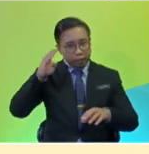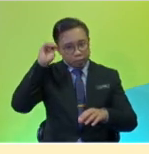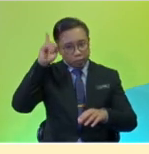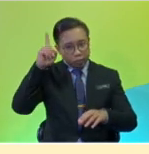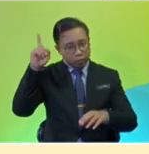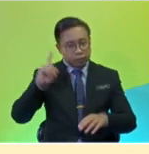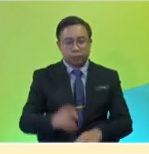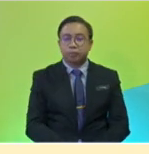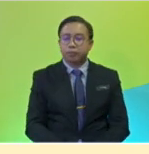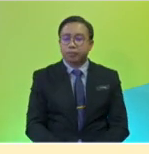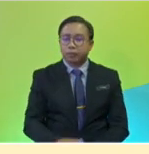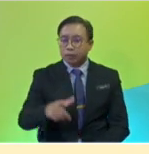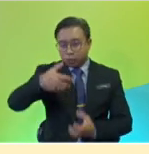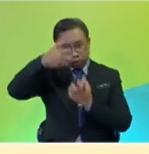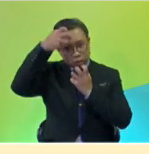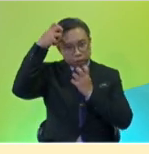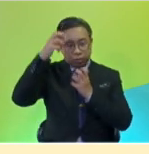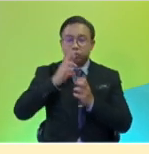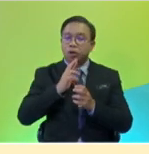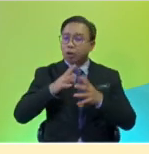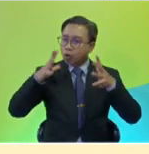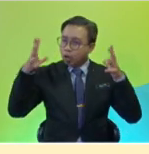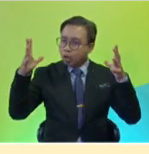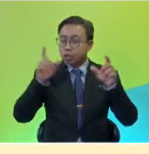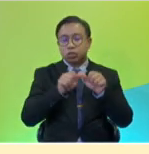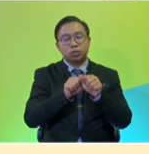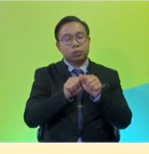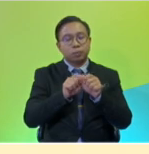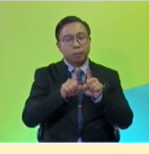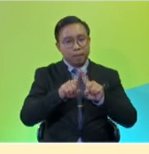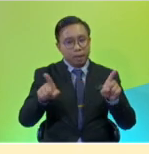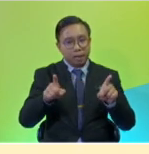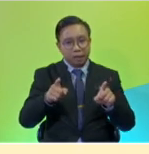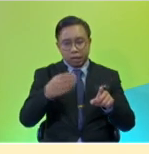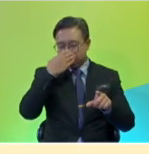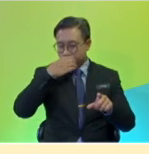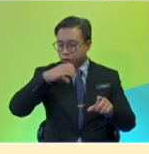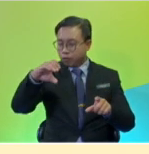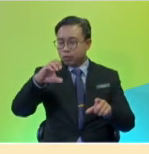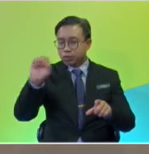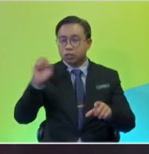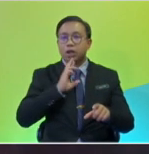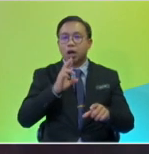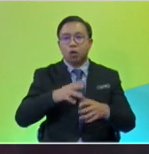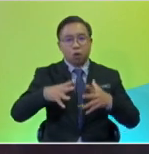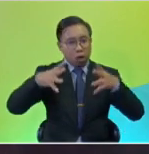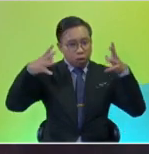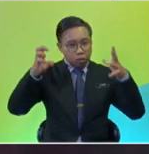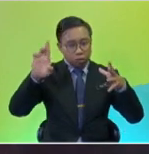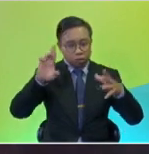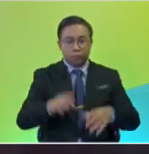are large, but elephants are larger. Right, in terms of